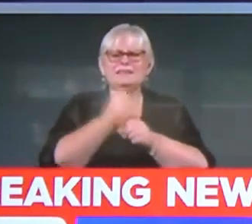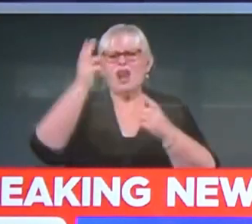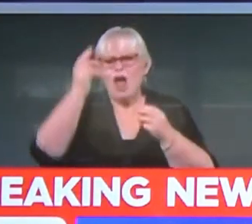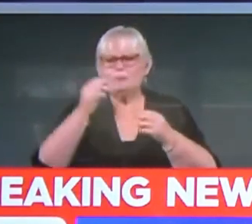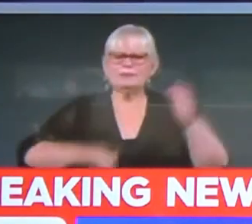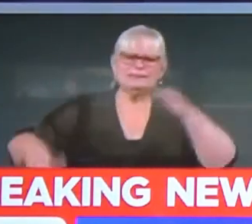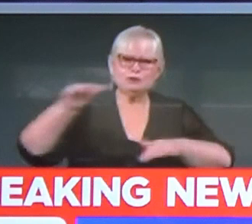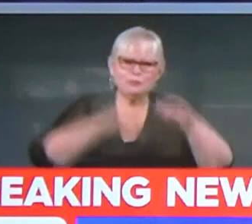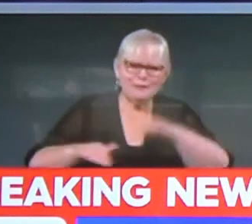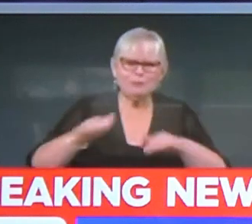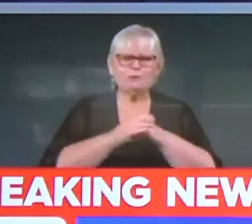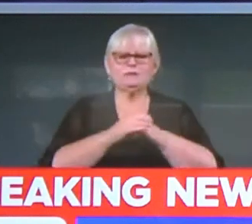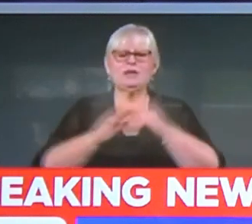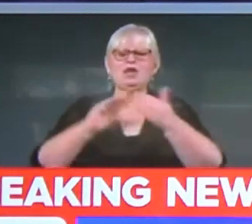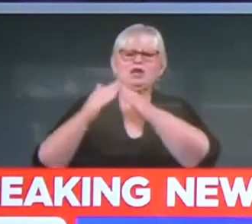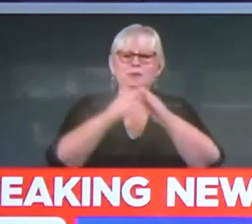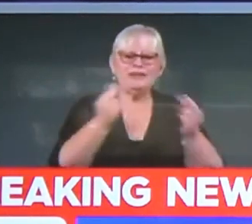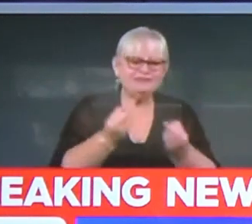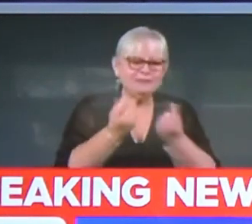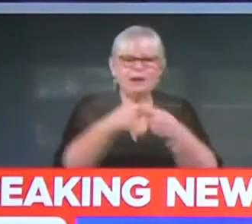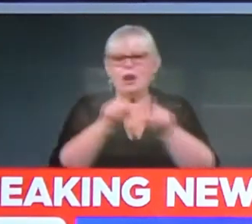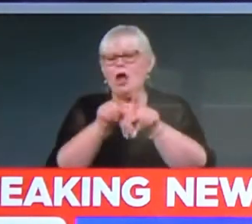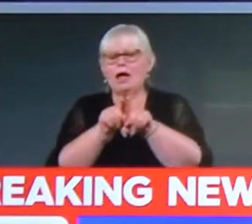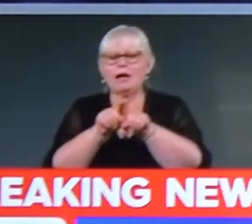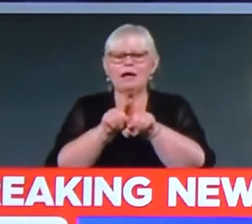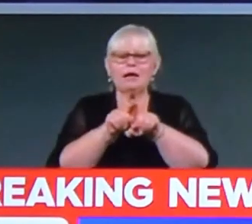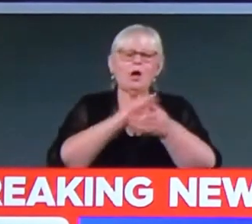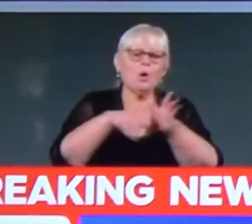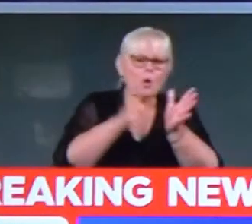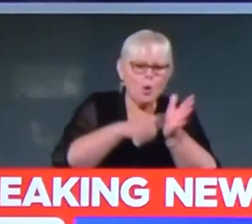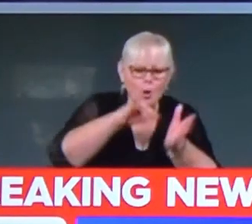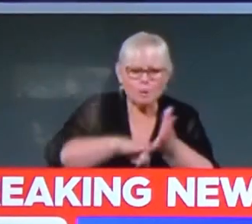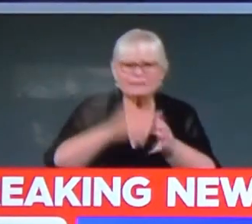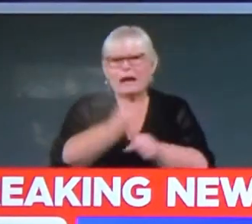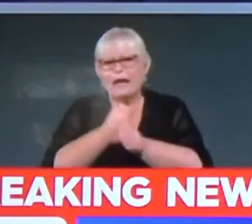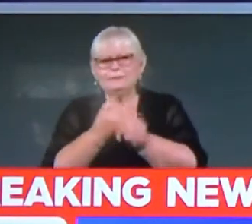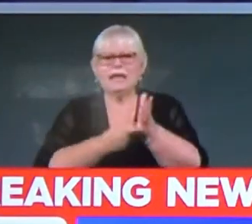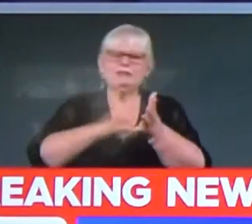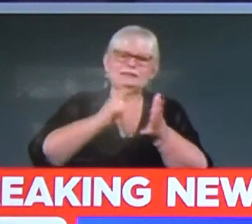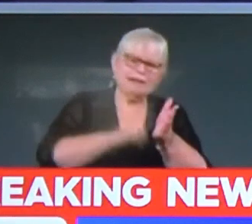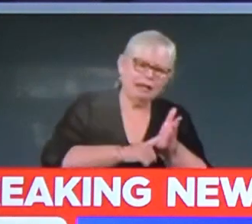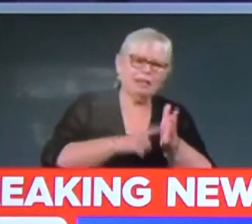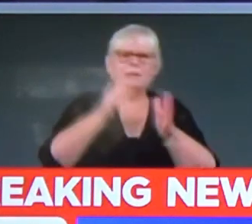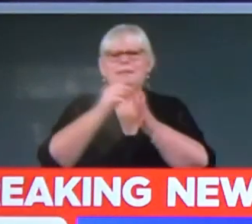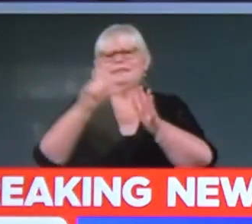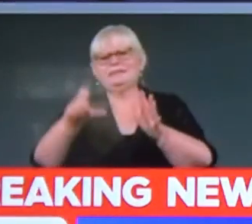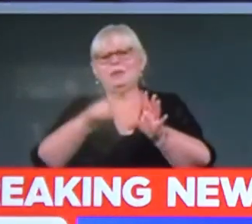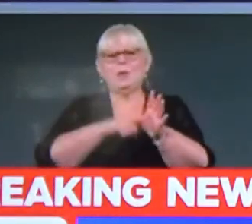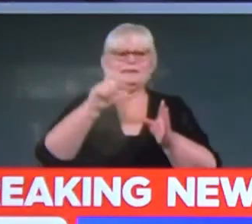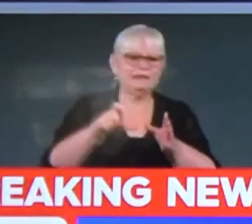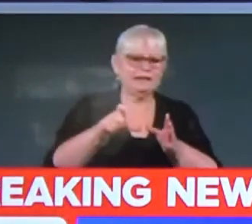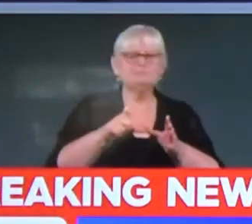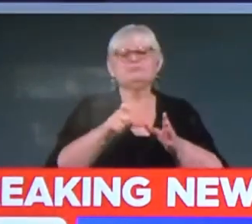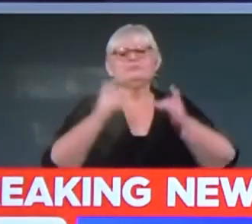libraries and swimming pools, community facilities such as community halls, clubs, RSLs, PCYCs. I mean, many of those are